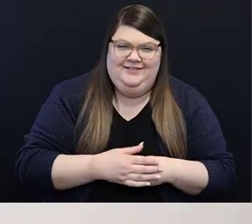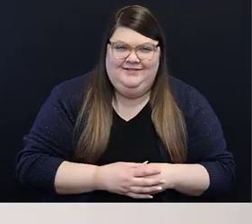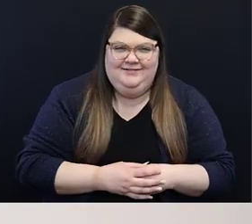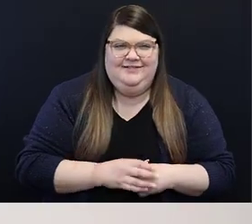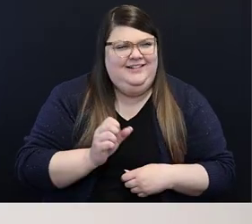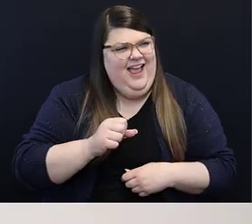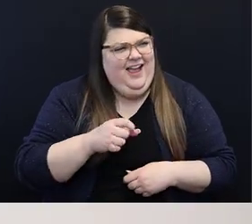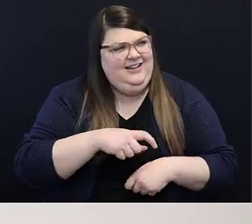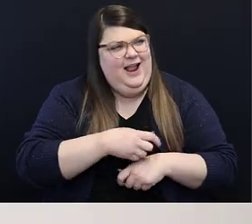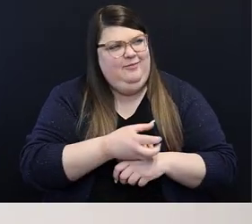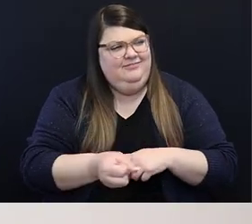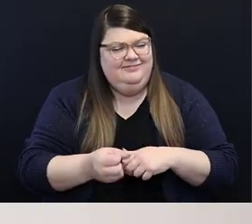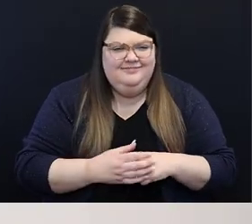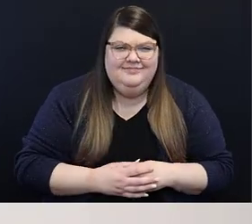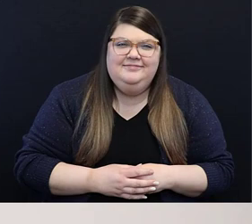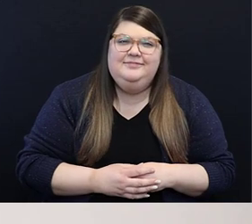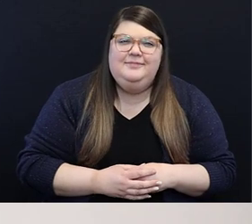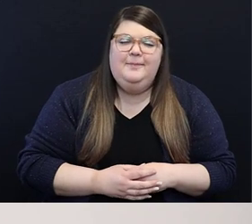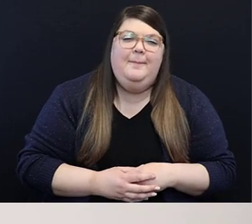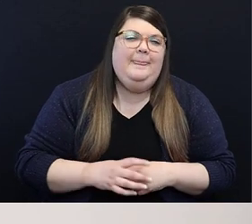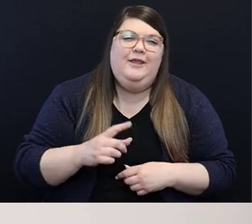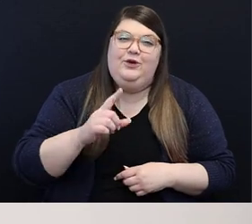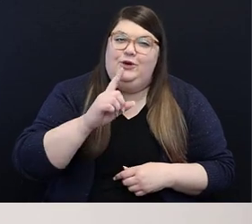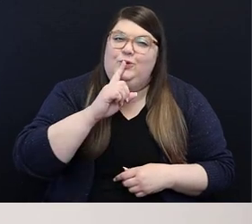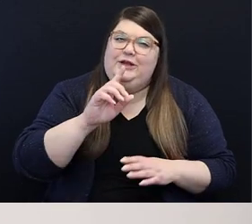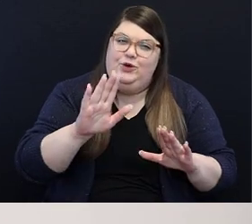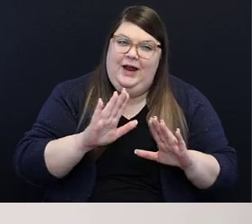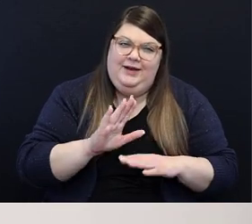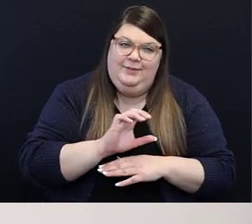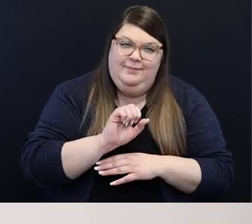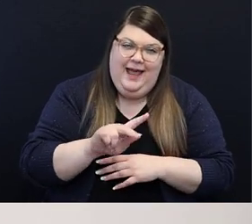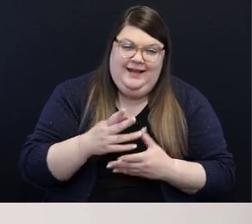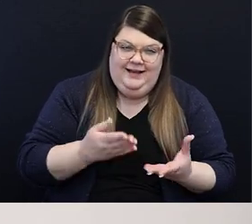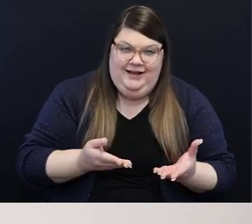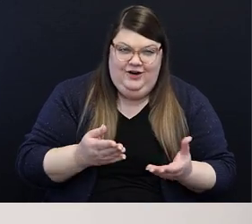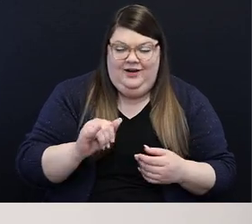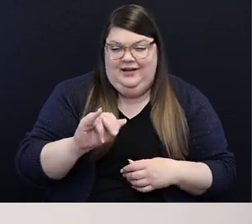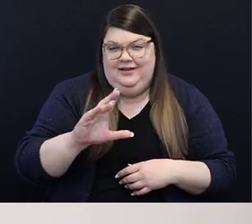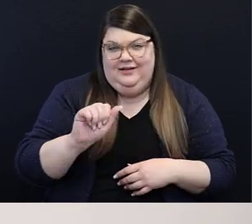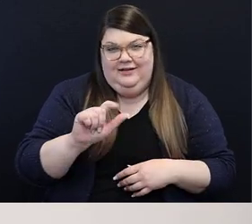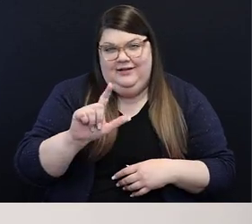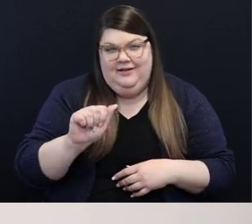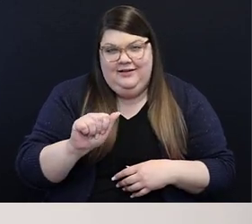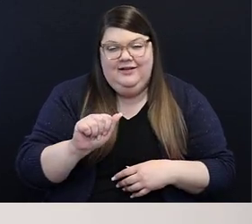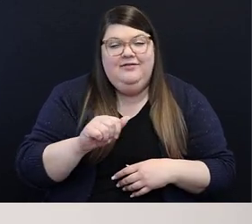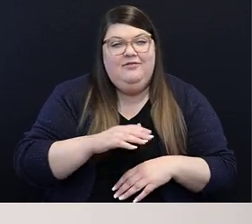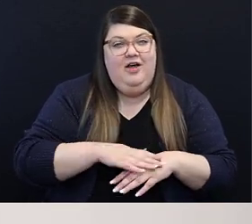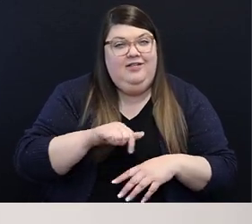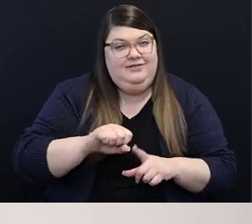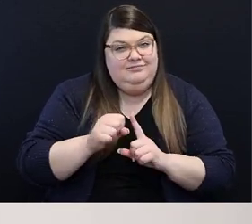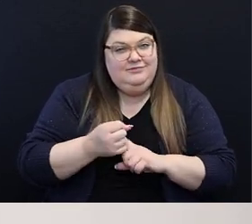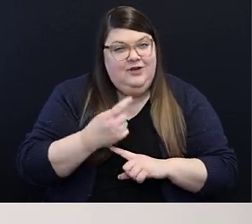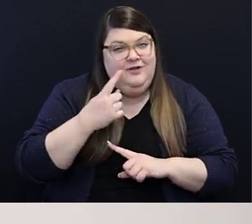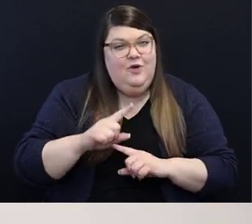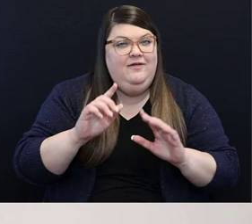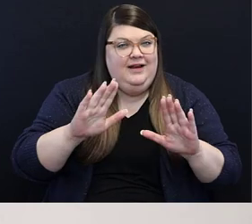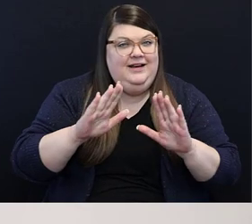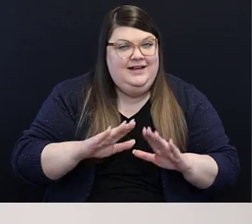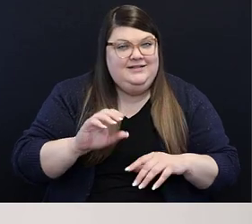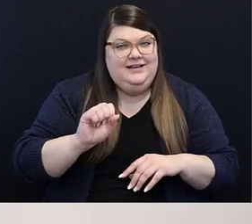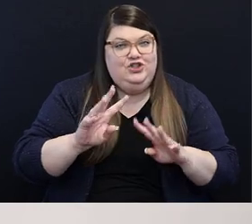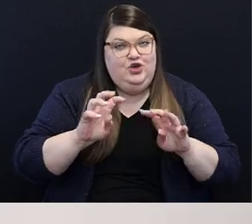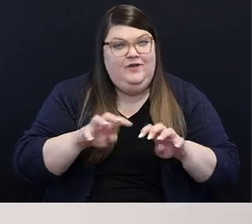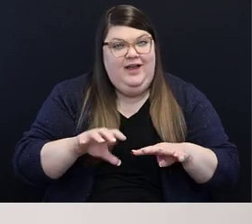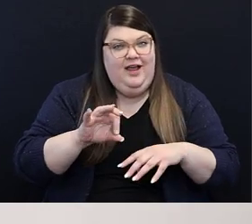Yes, we're out of time. So it's really great to be back here at ICLA on the occasion of this fantastic survey of